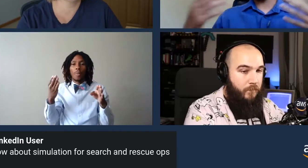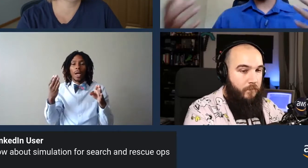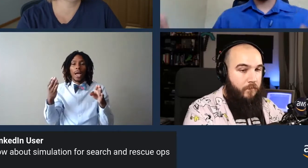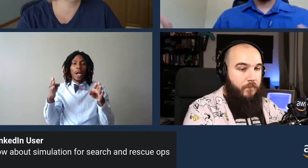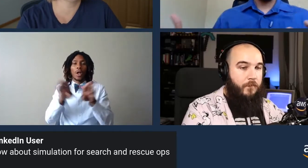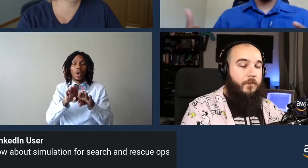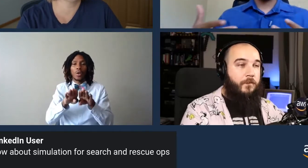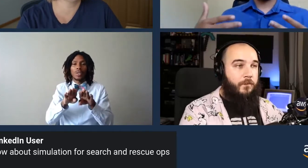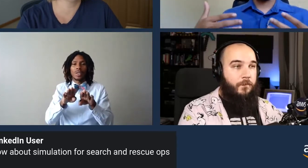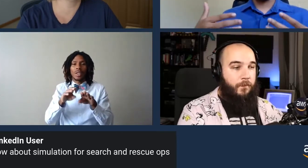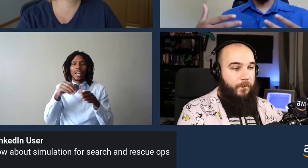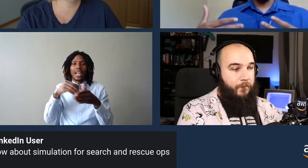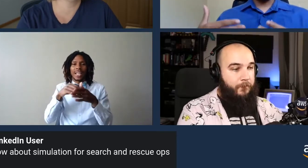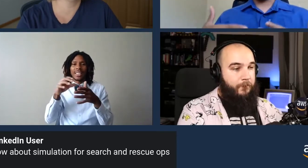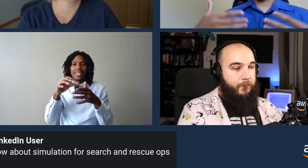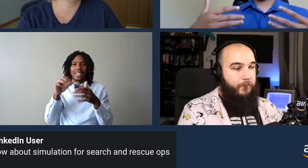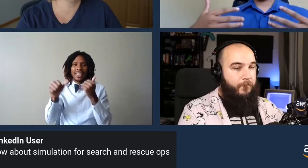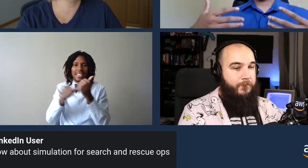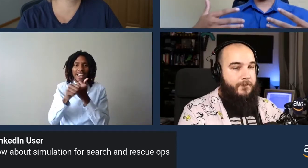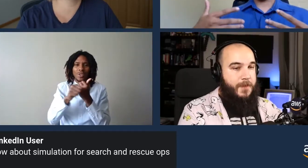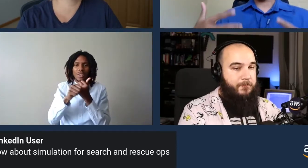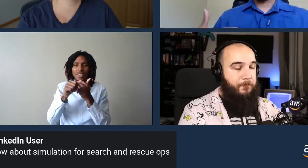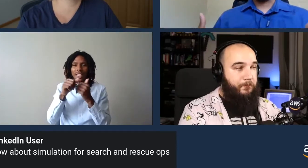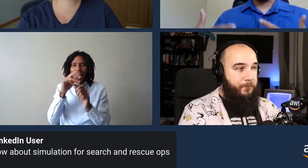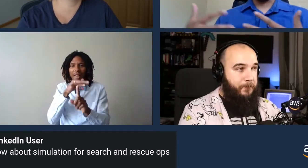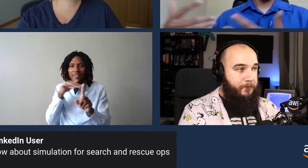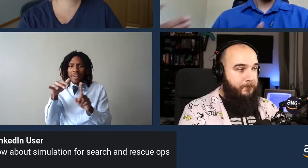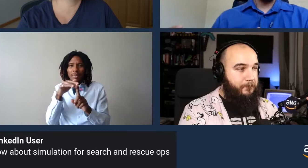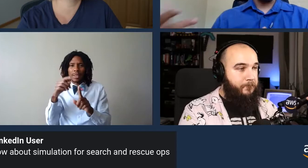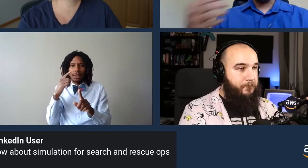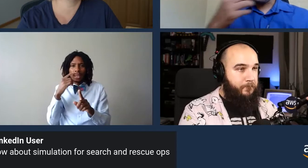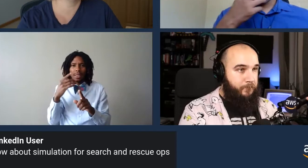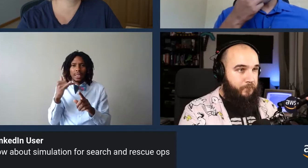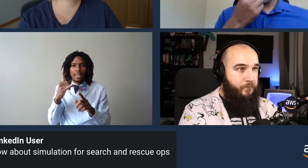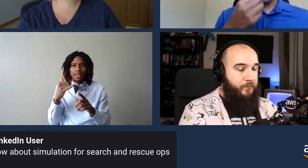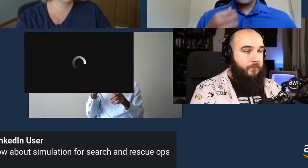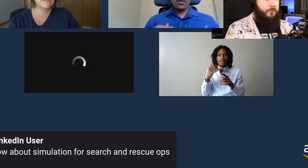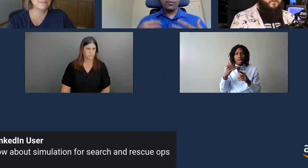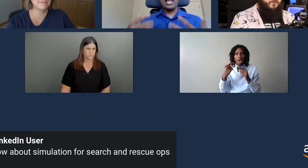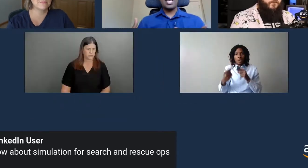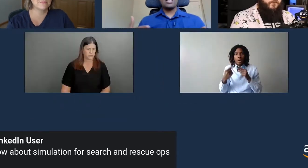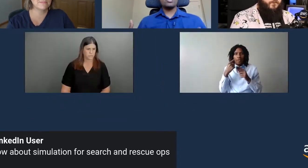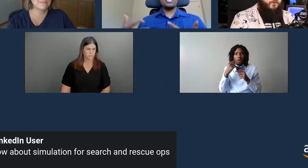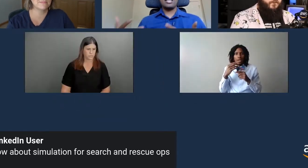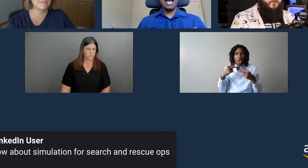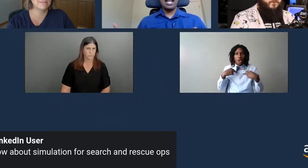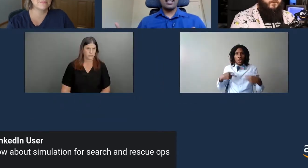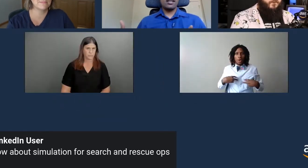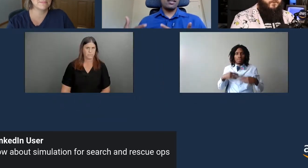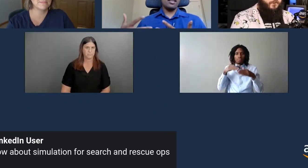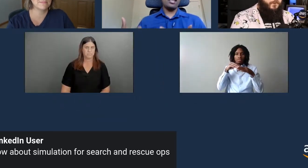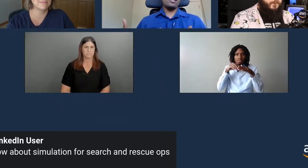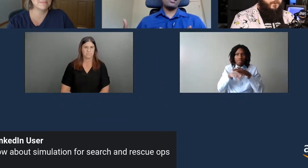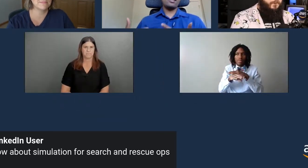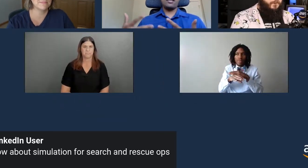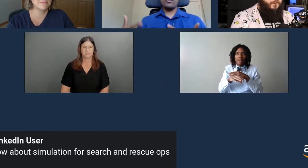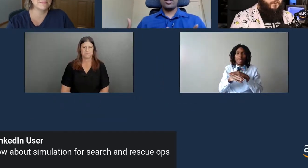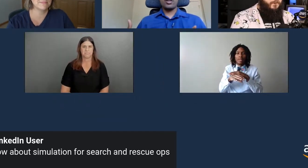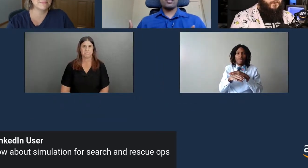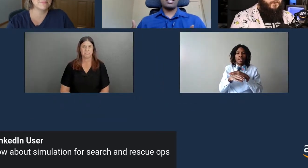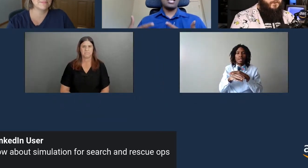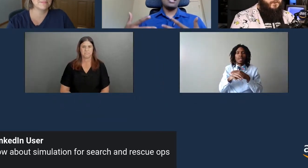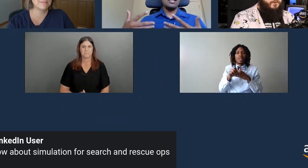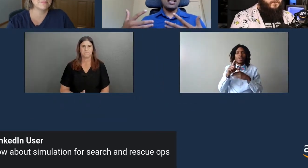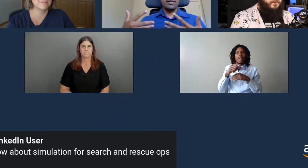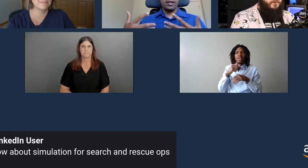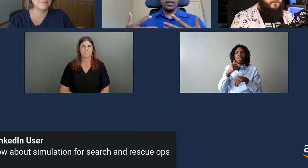in dangerous environments where, it's very difficult for humans to get to. They actually ran these